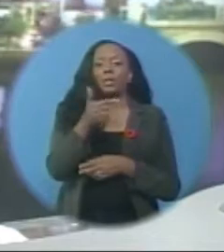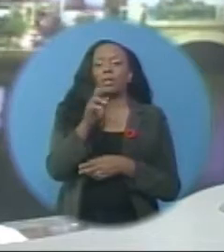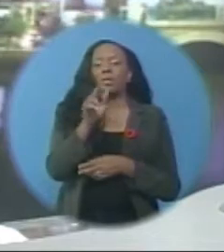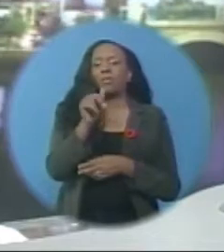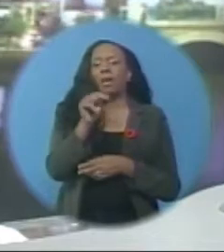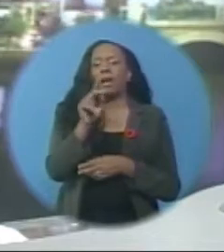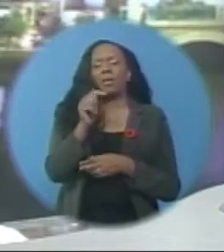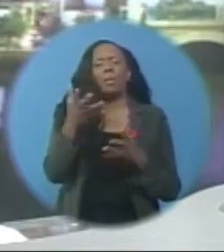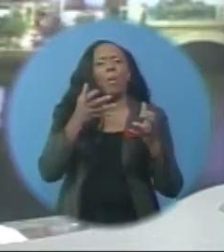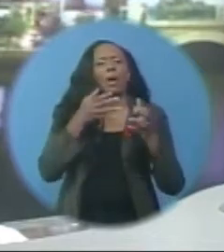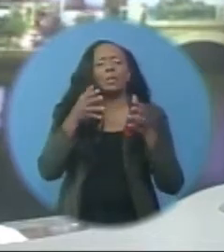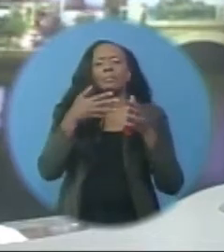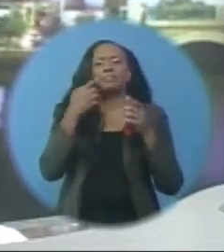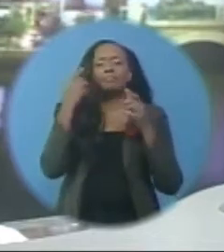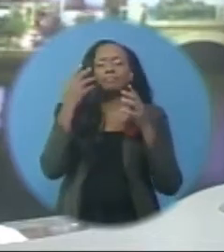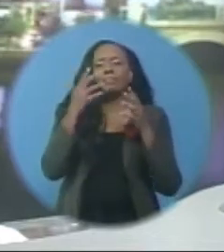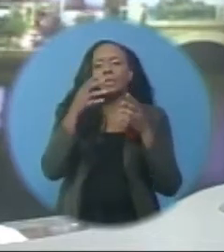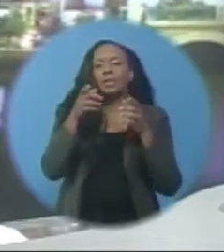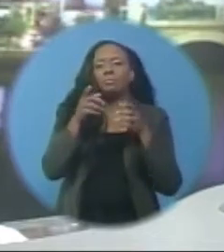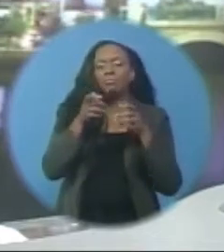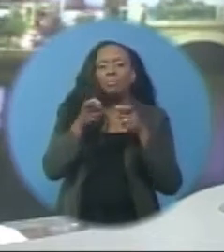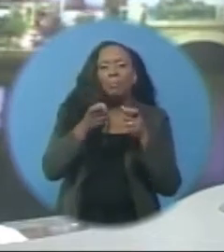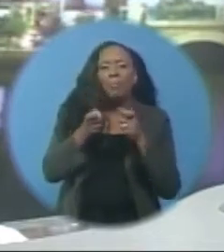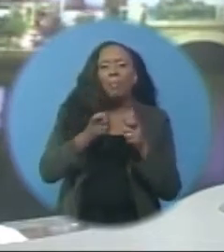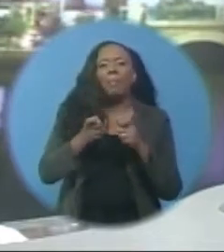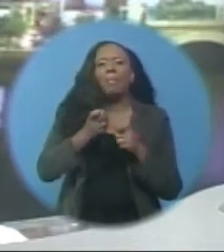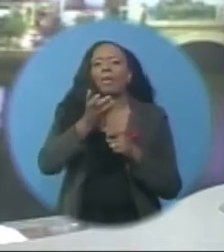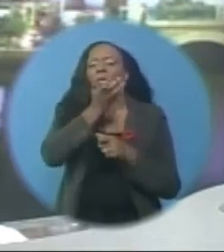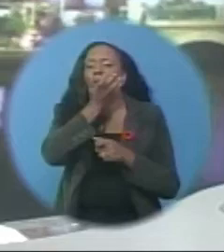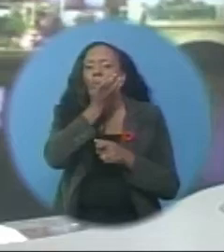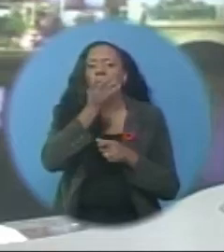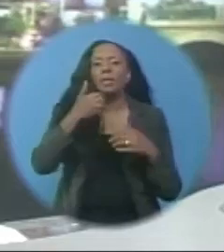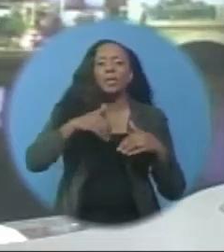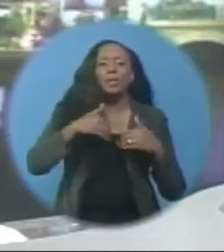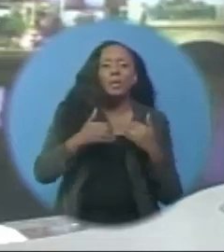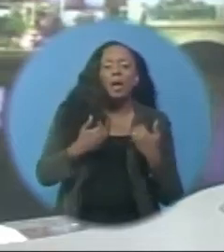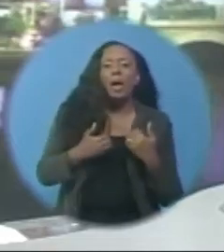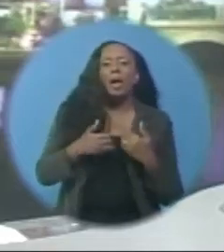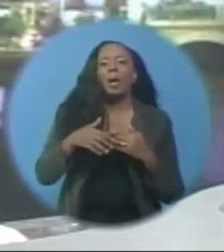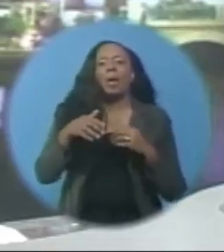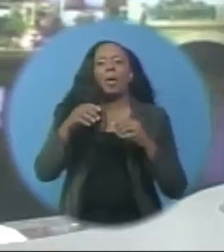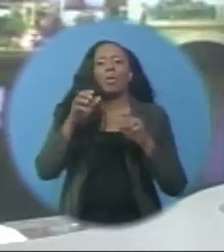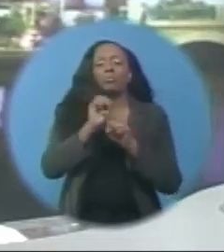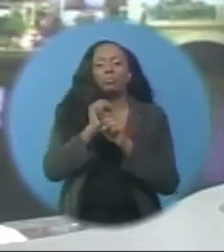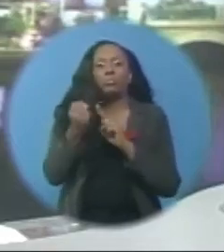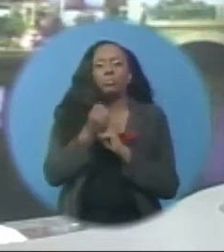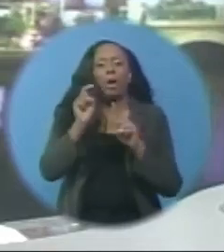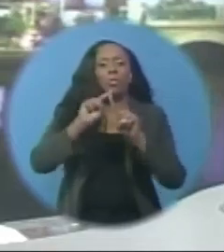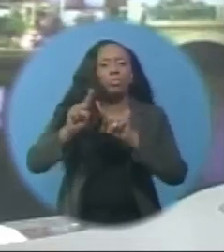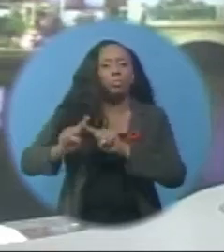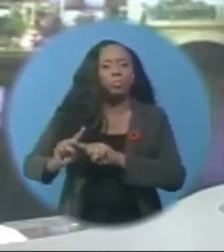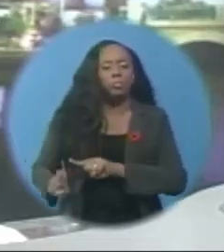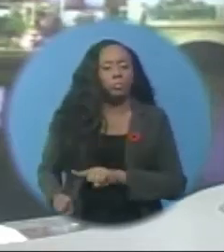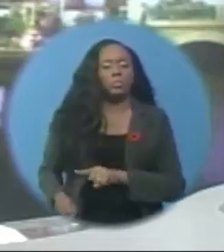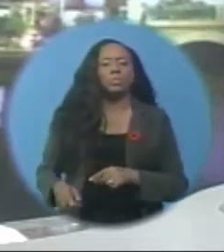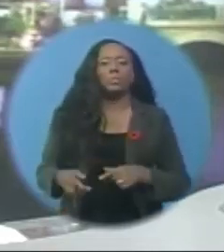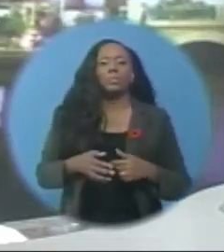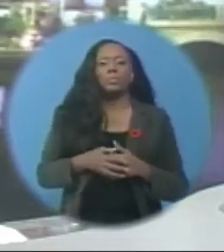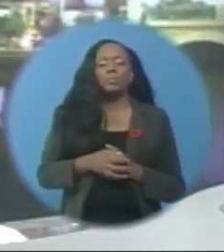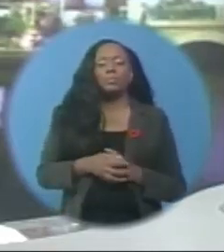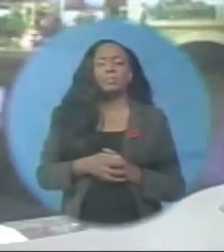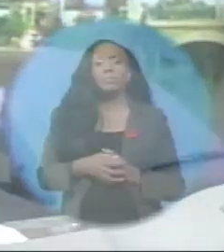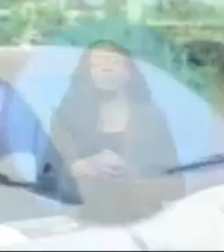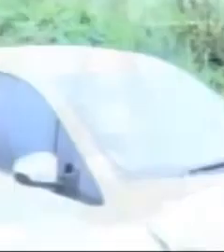the return of a bus service, tackling the garbage situation and debushing areas across the constituency. On the